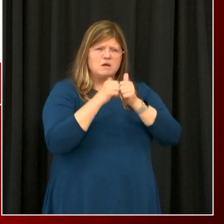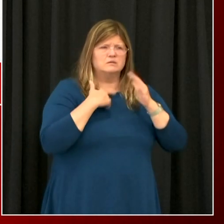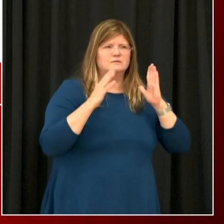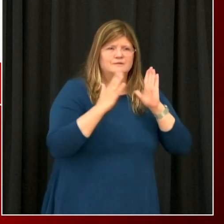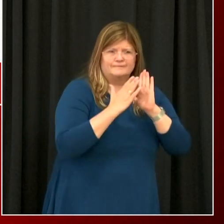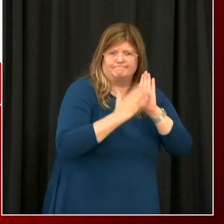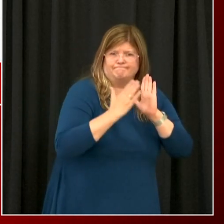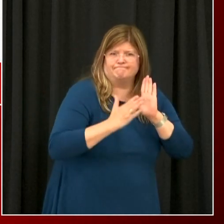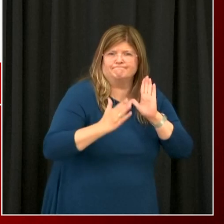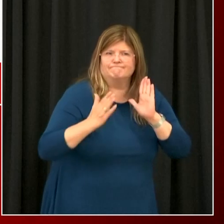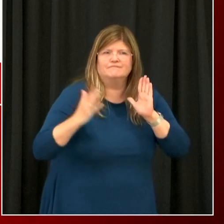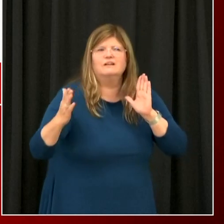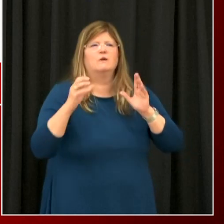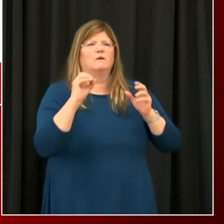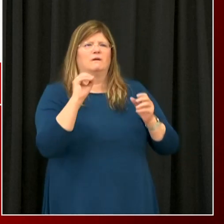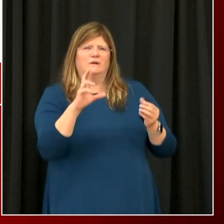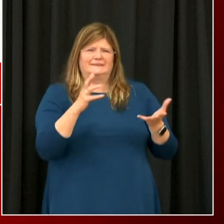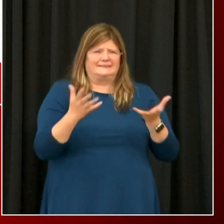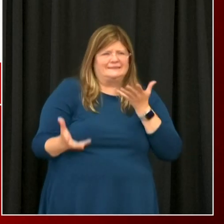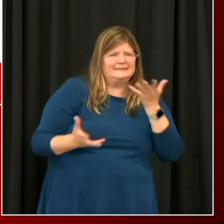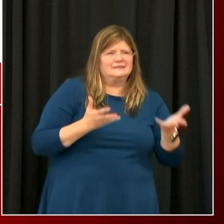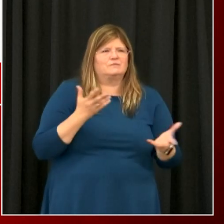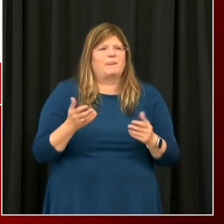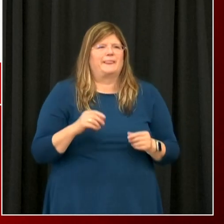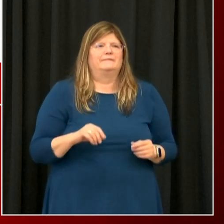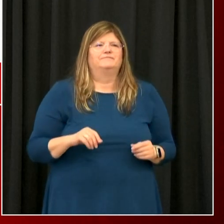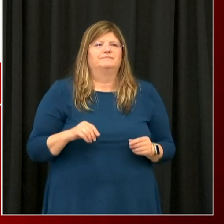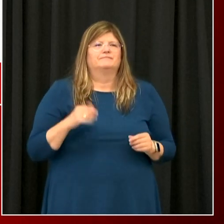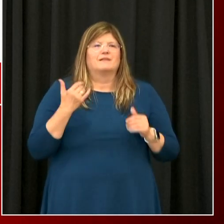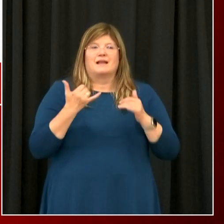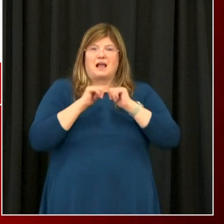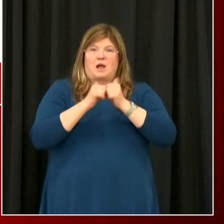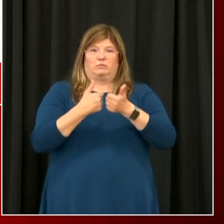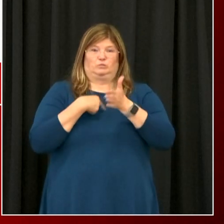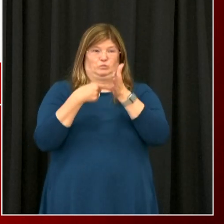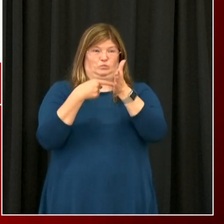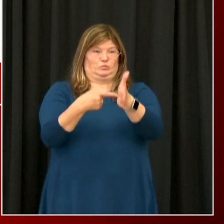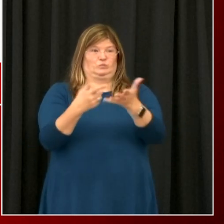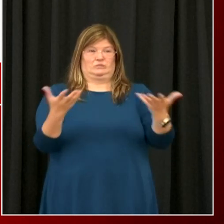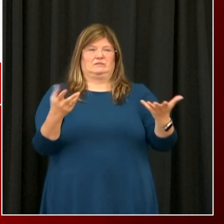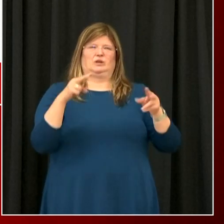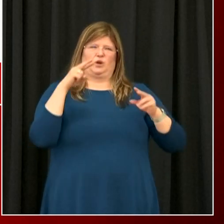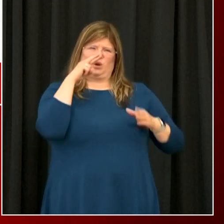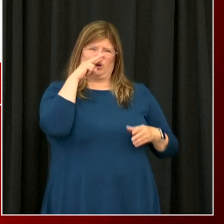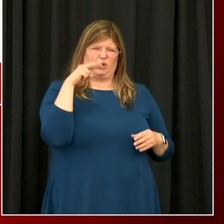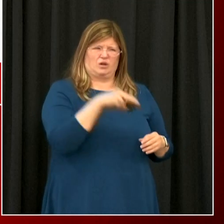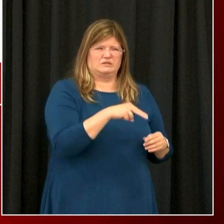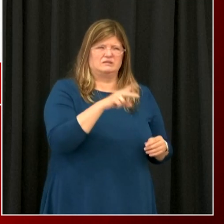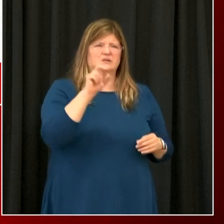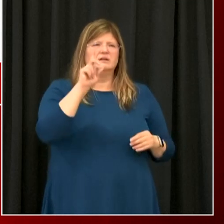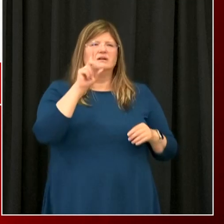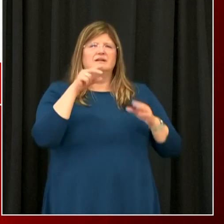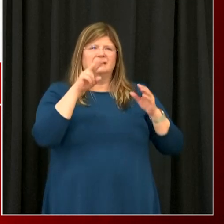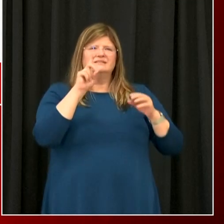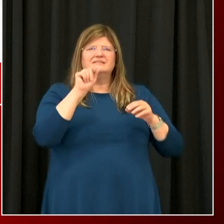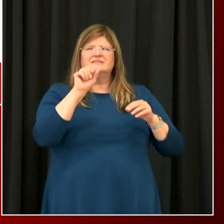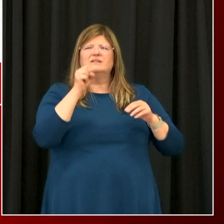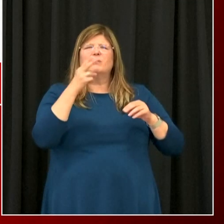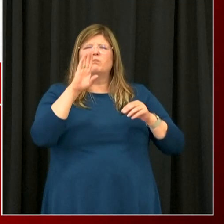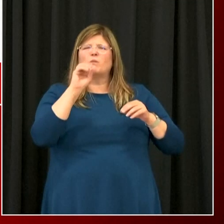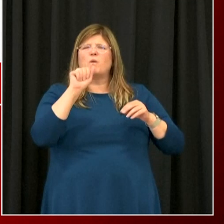slide, this is how we will be presenting this on a dashboard where you will be able to observe our